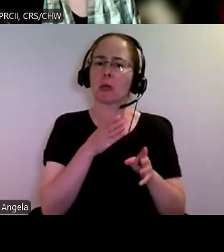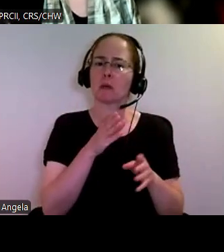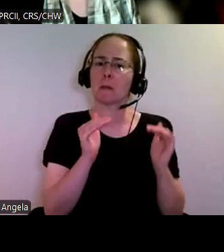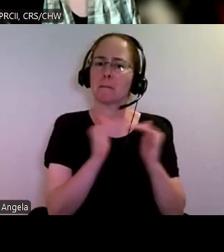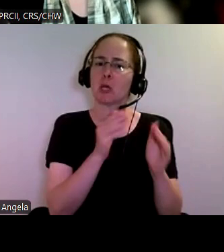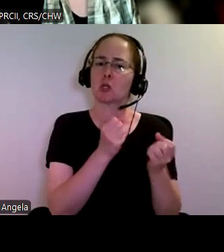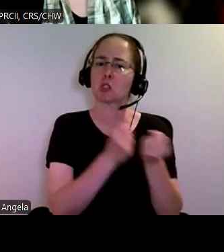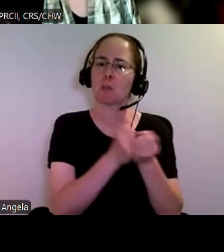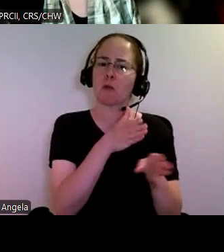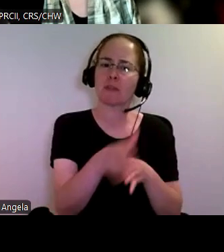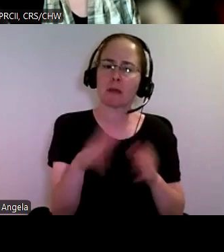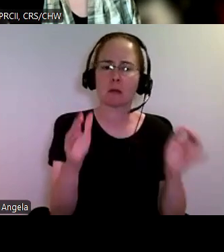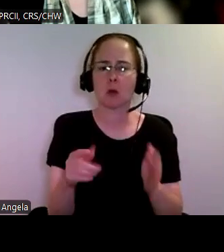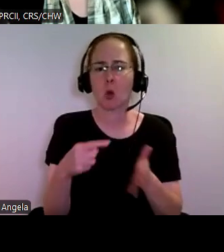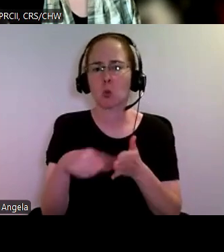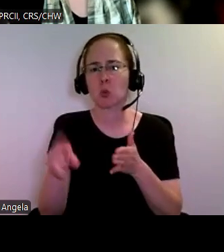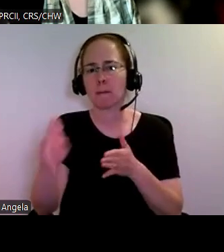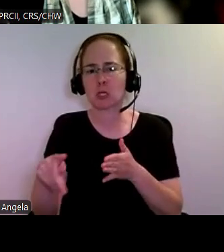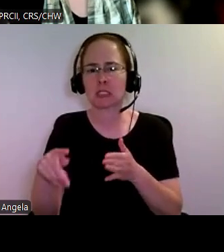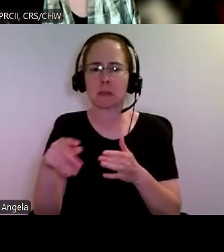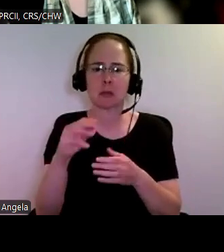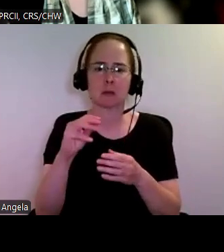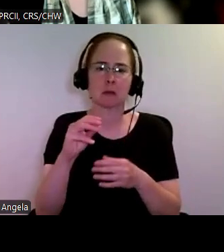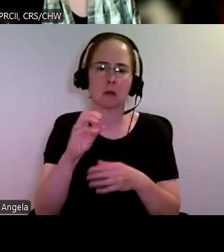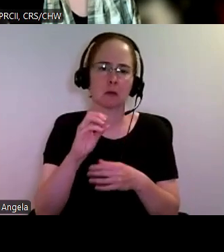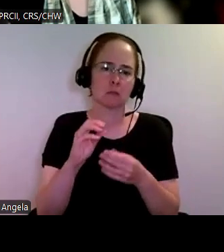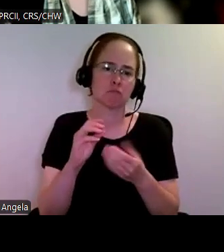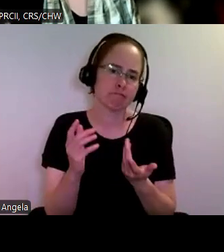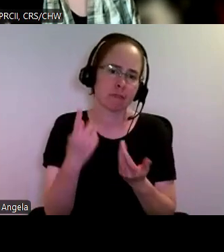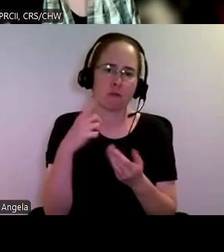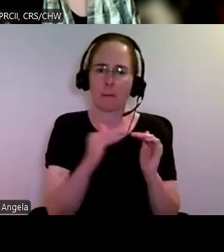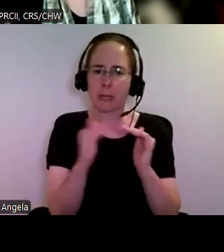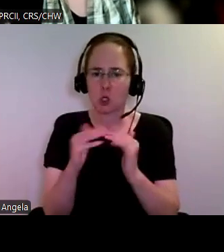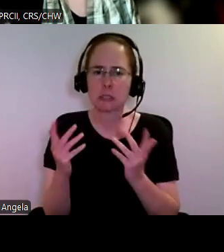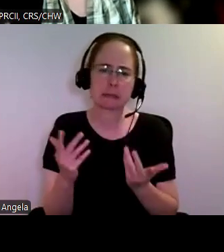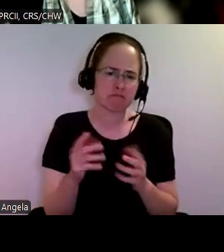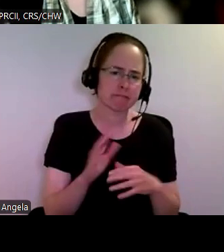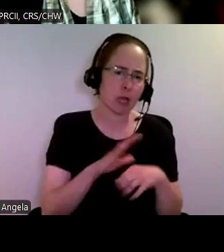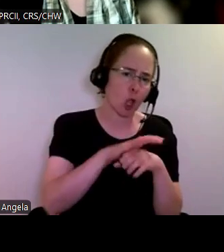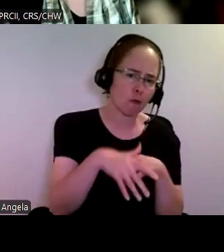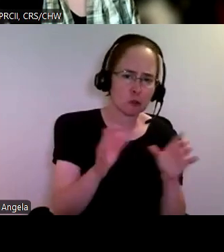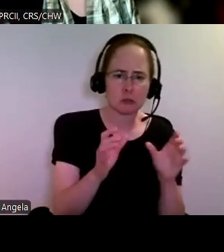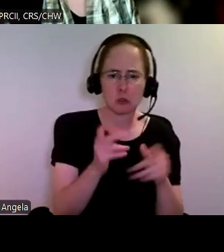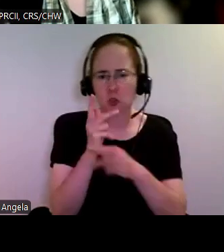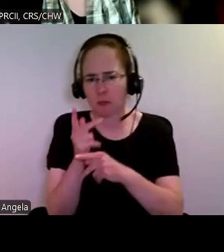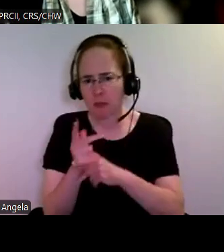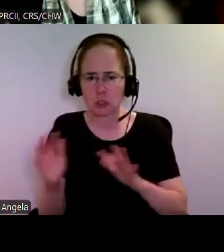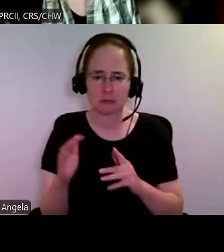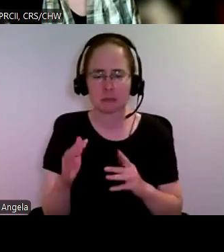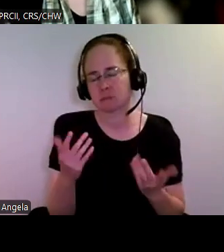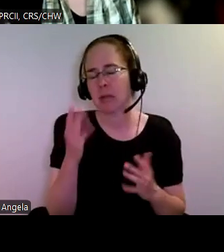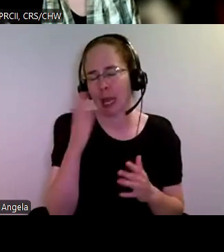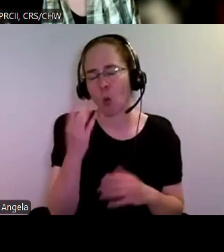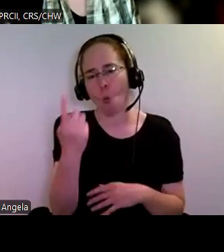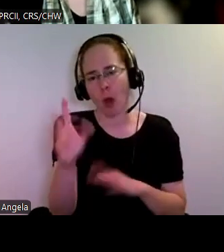rate for peers, coverage, supervision. Interesting that, and I realize this is a single choice poll,